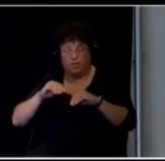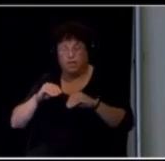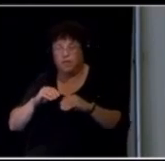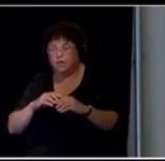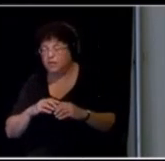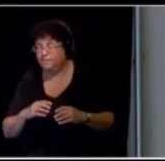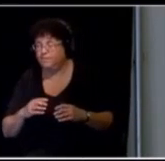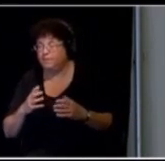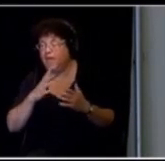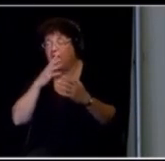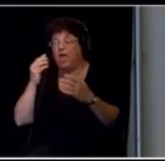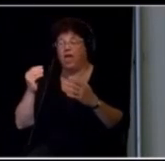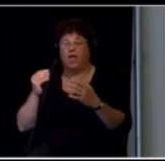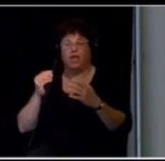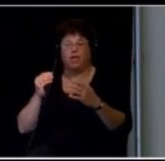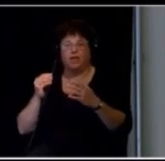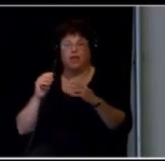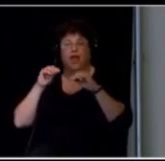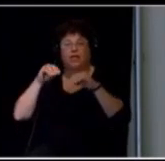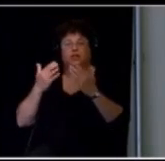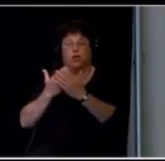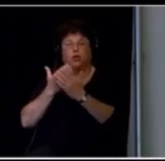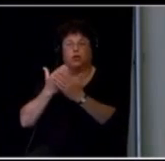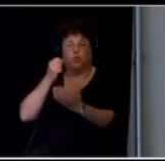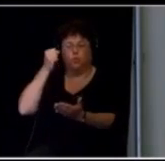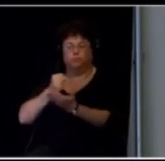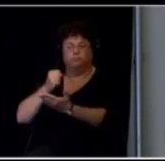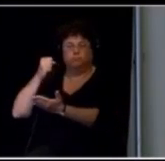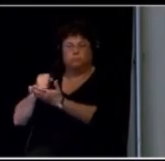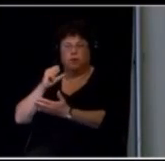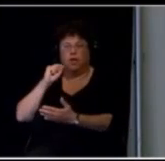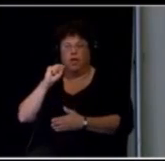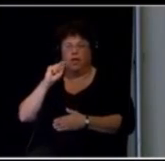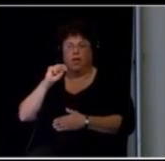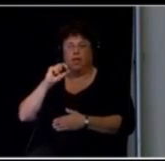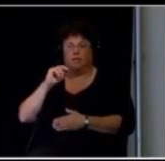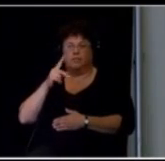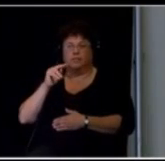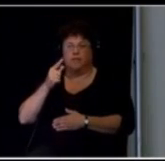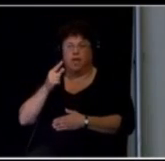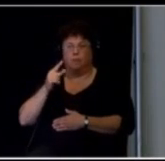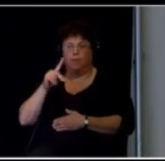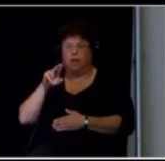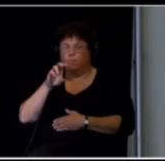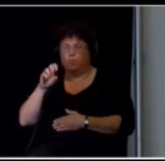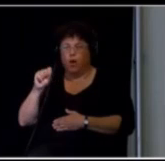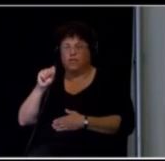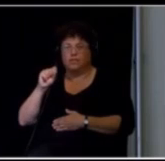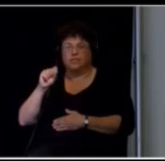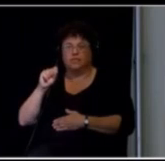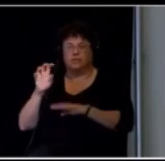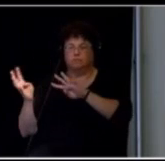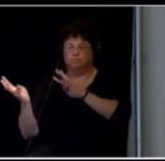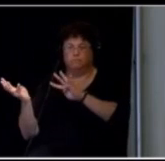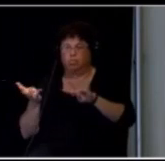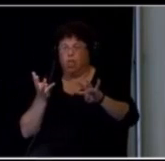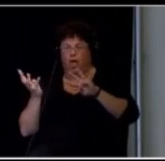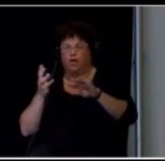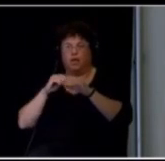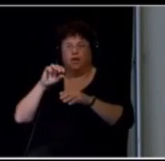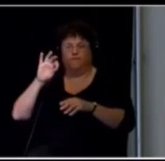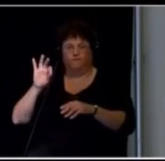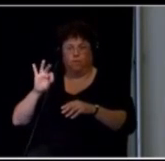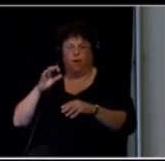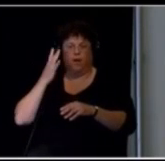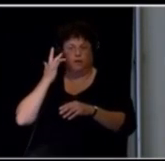We've also installed a new stamping press line in Fremont, and this is going to